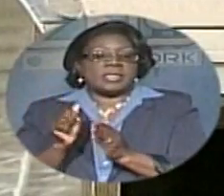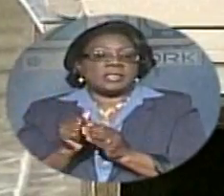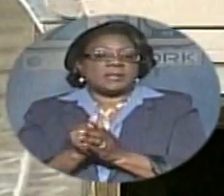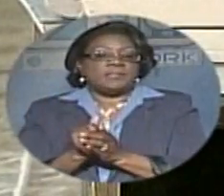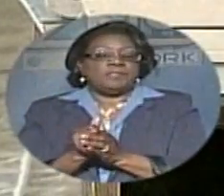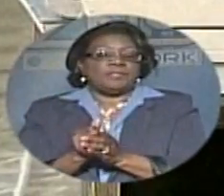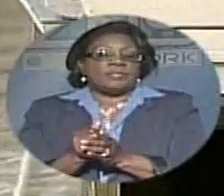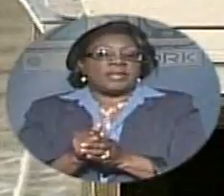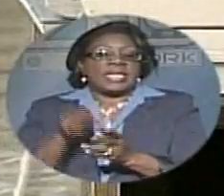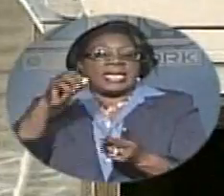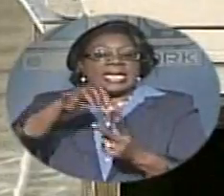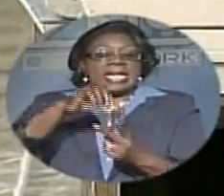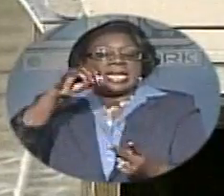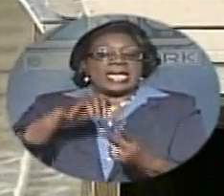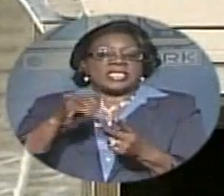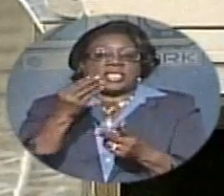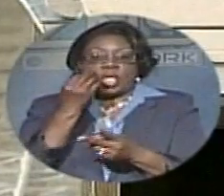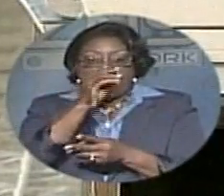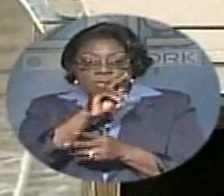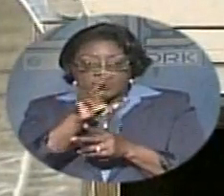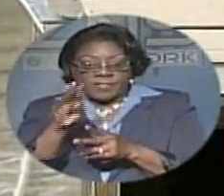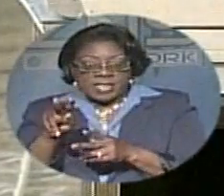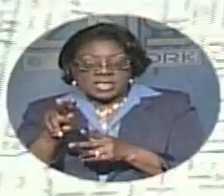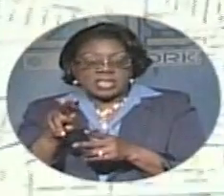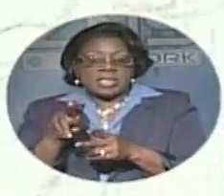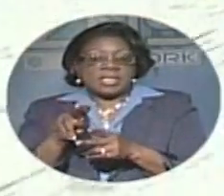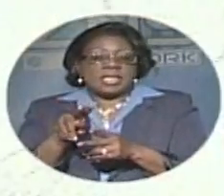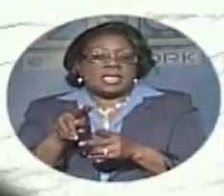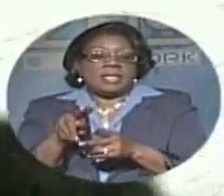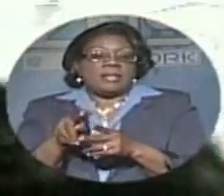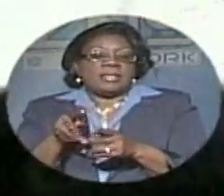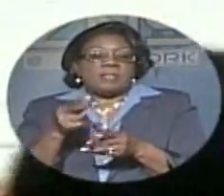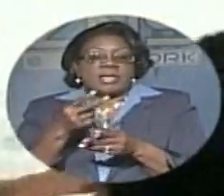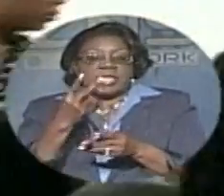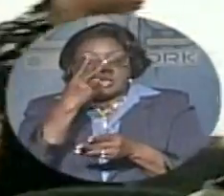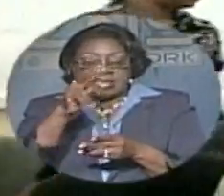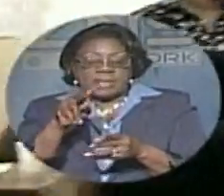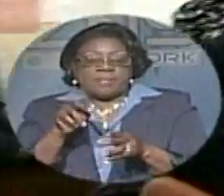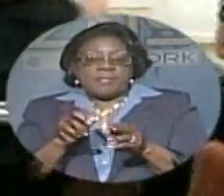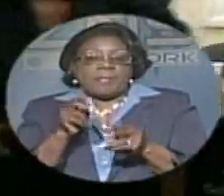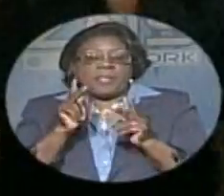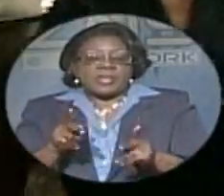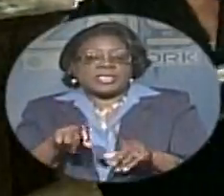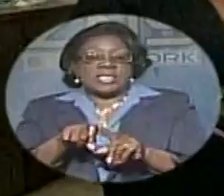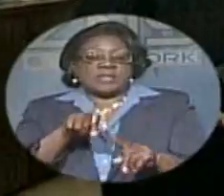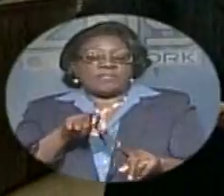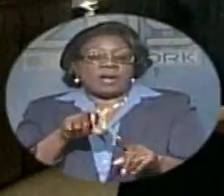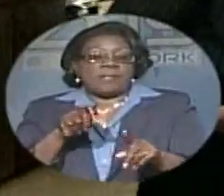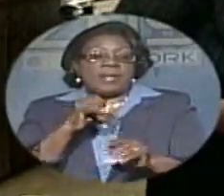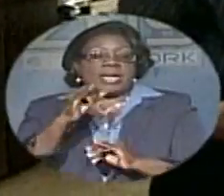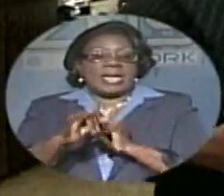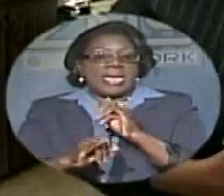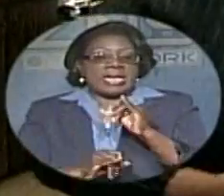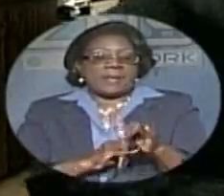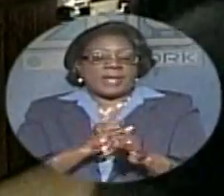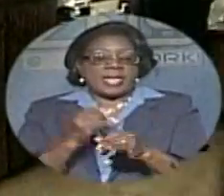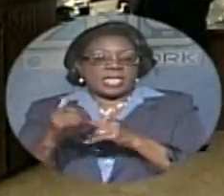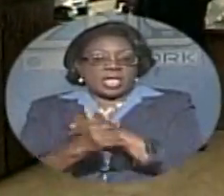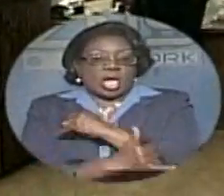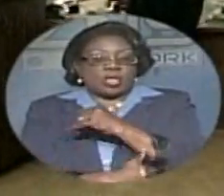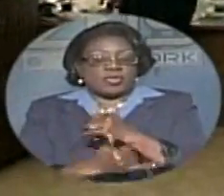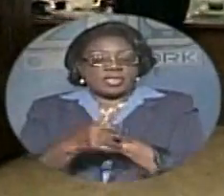Election observation is a method by which the transparency of an election can be ensured. Neutral, independent, and